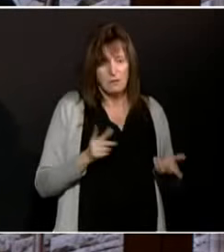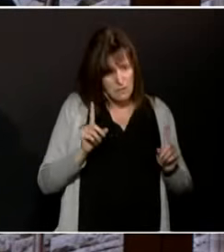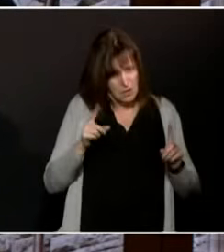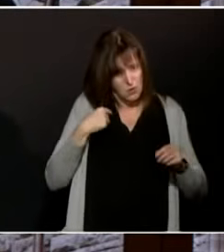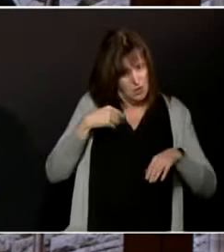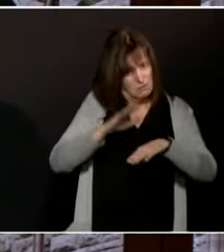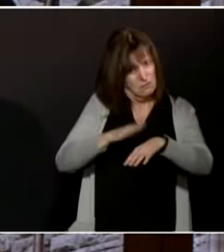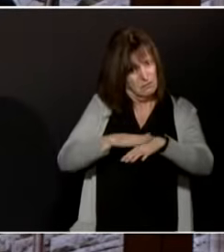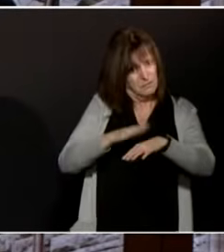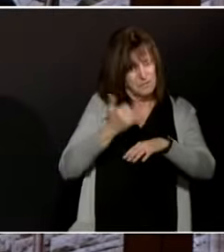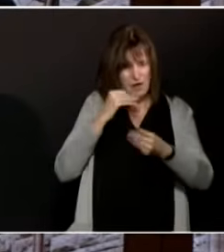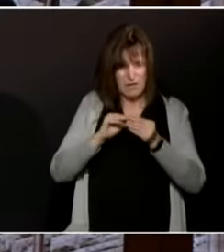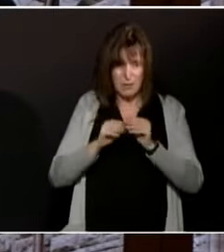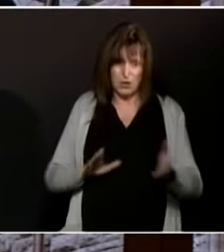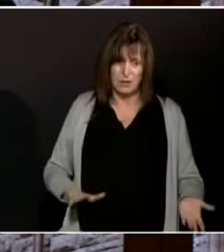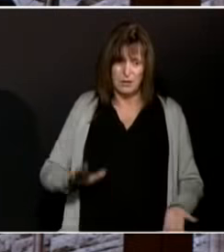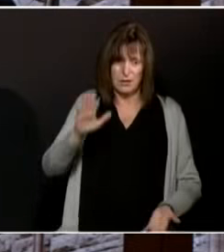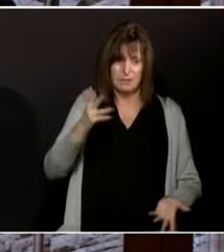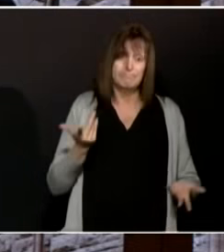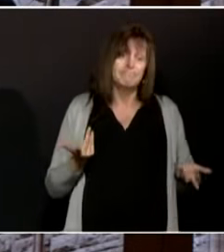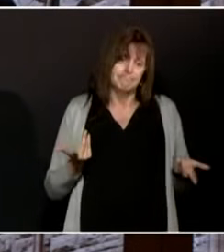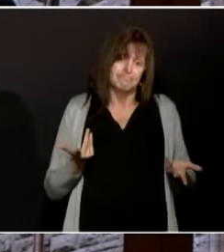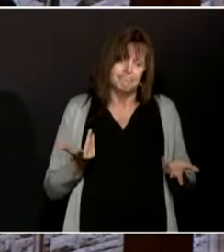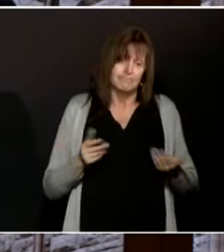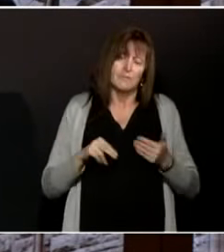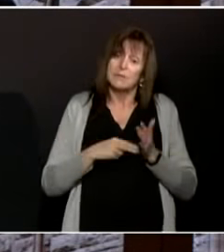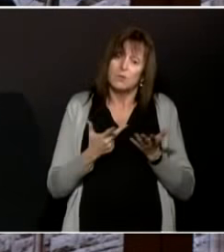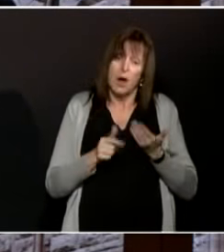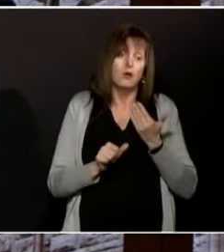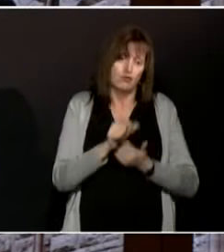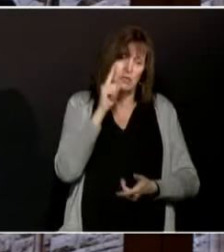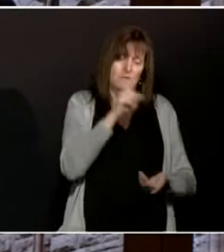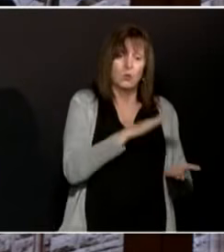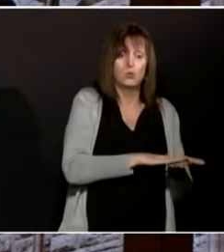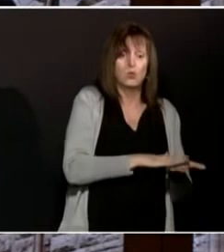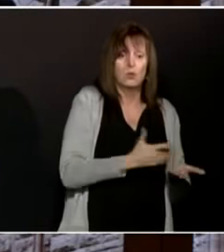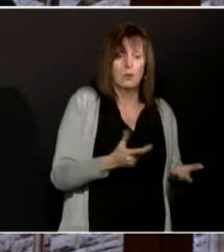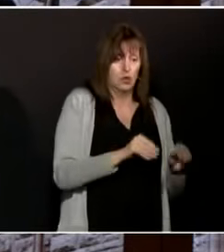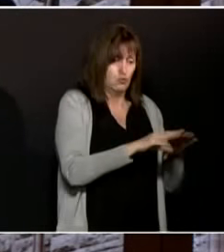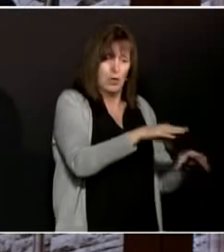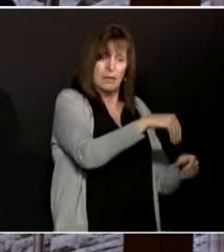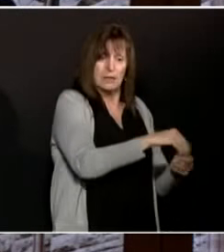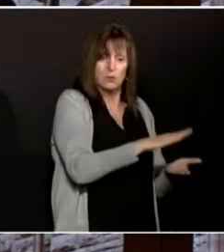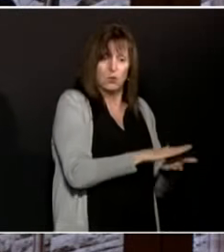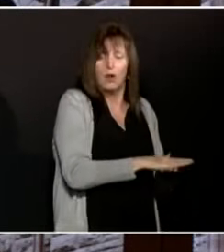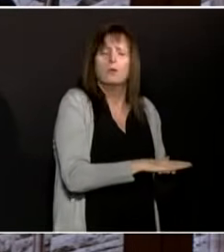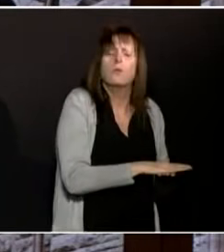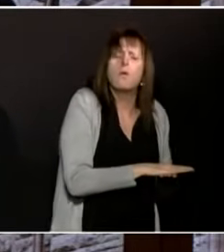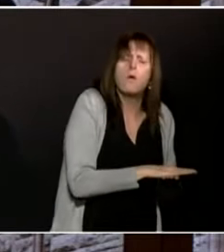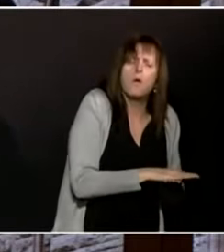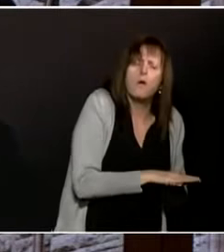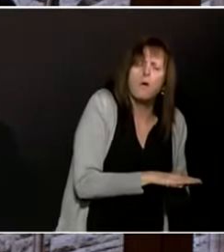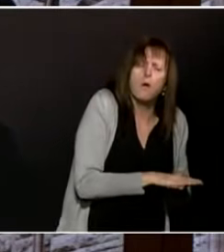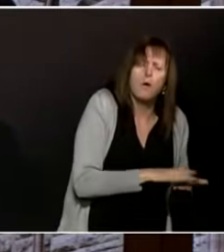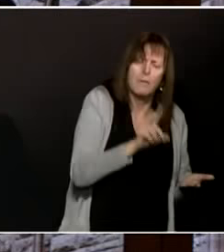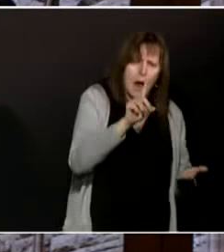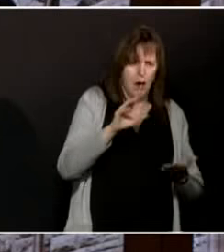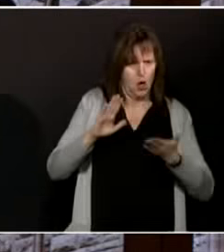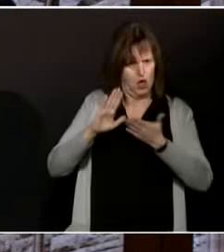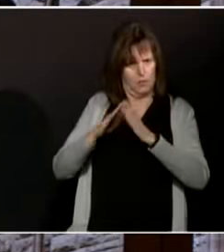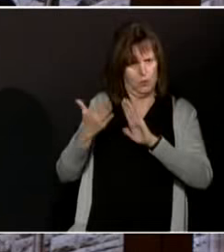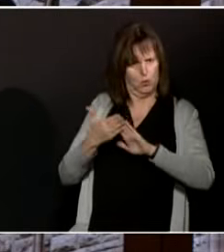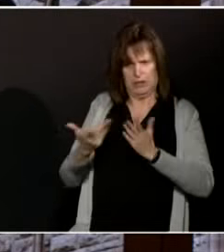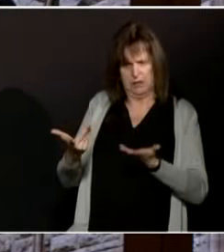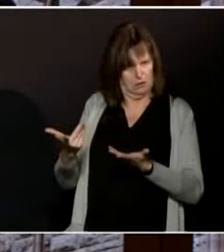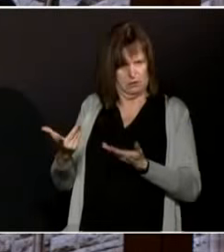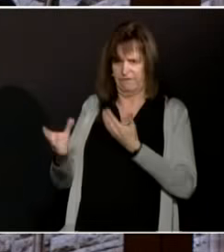they start to threaten the schools. The schools were not a source, but we had to close with much anguish. And now we've had to cancel,